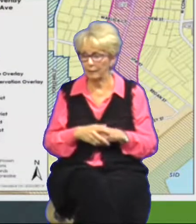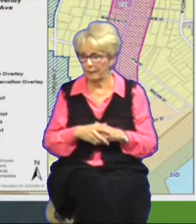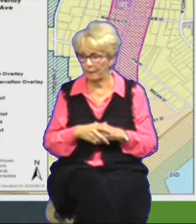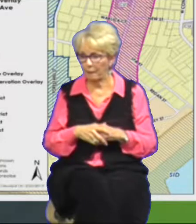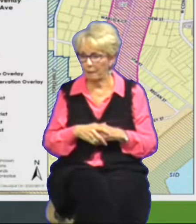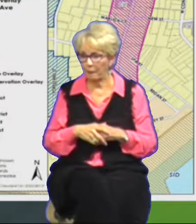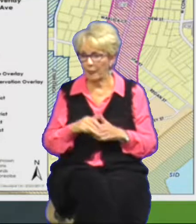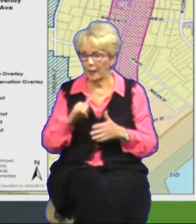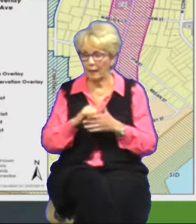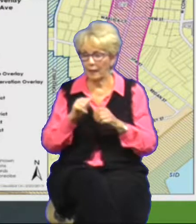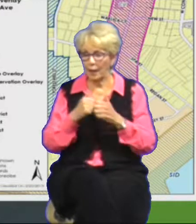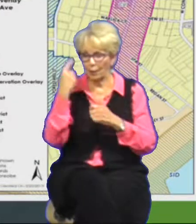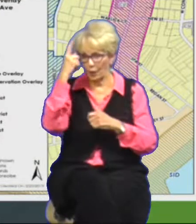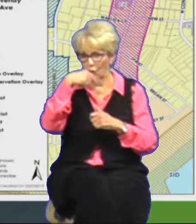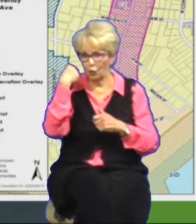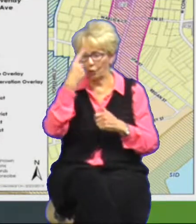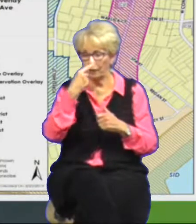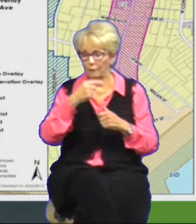And then this is how it would look